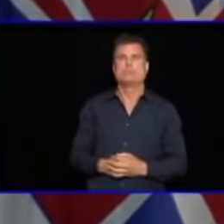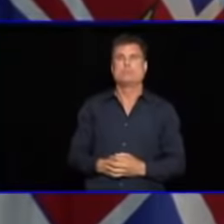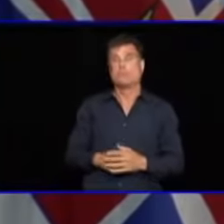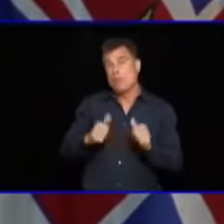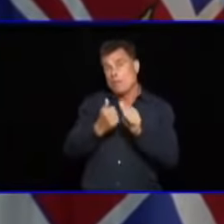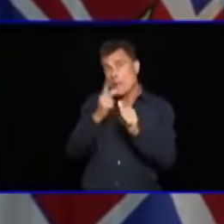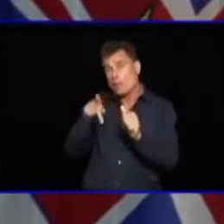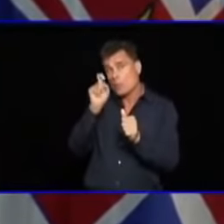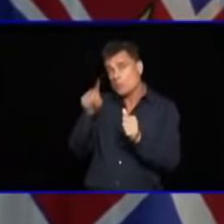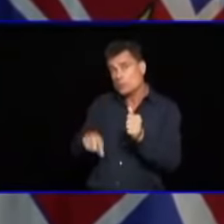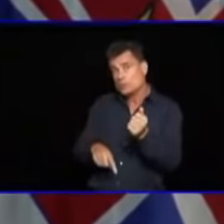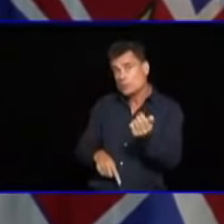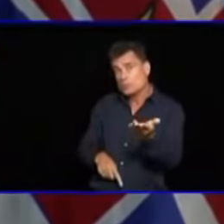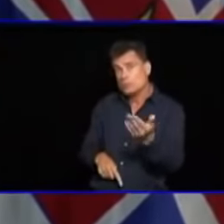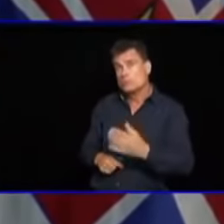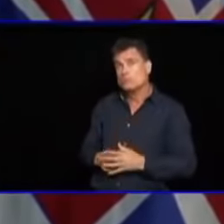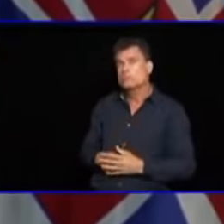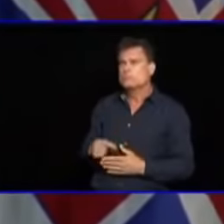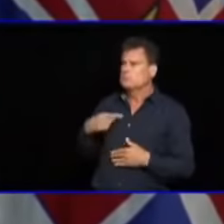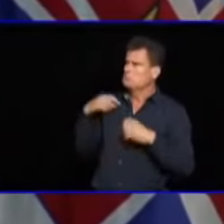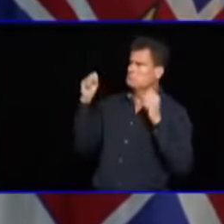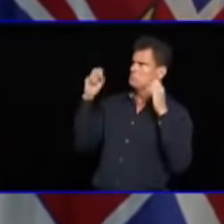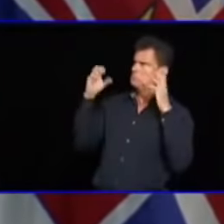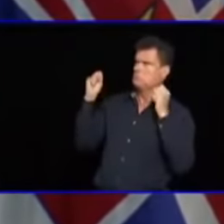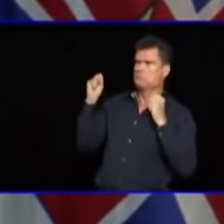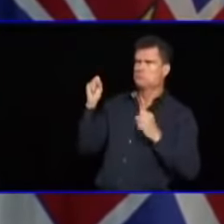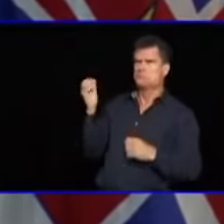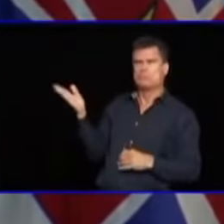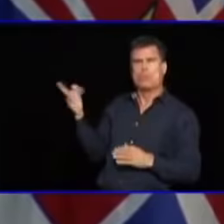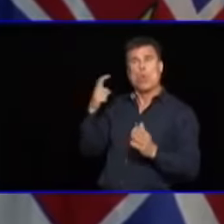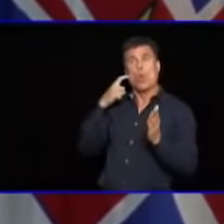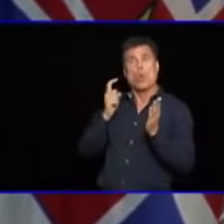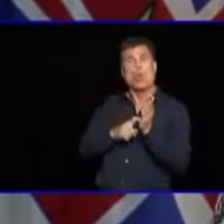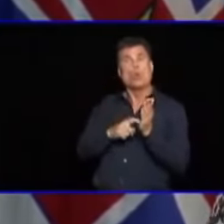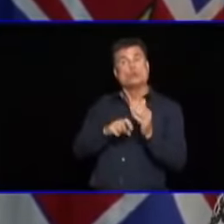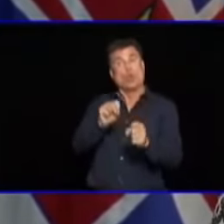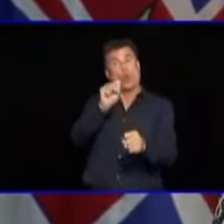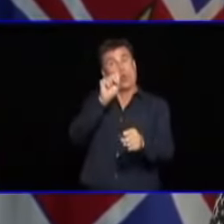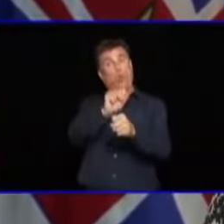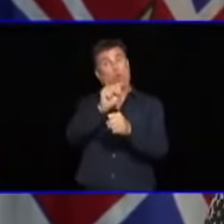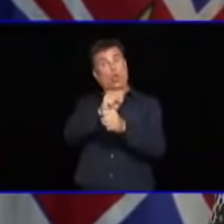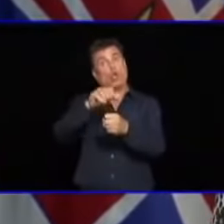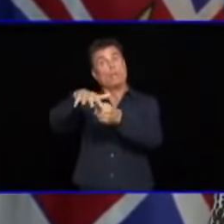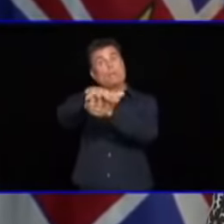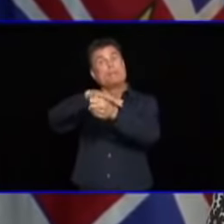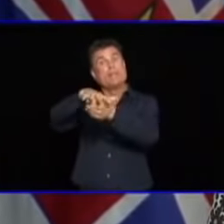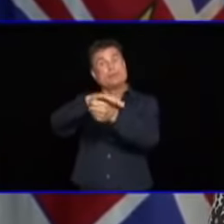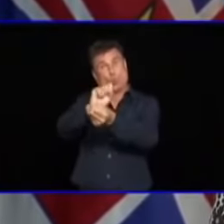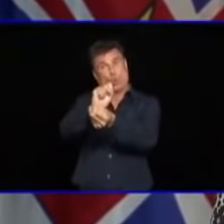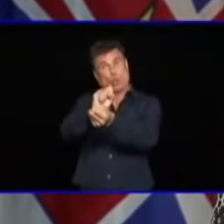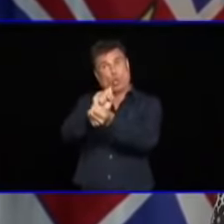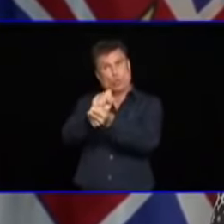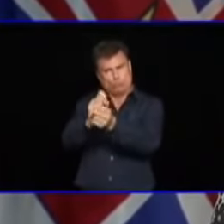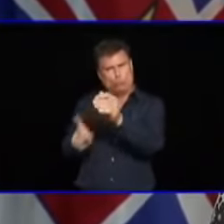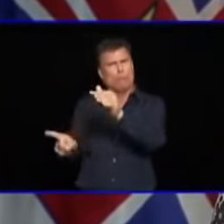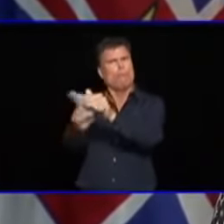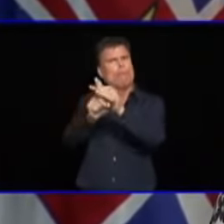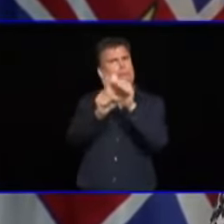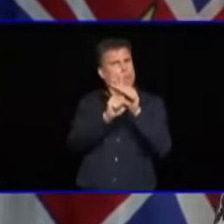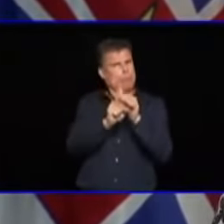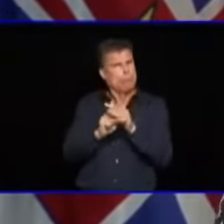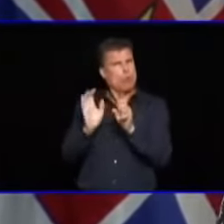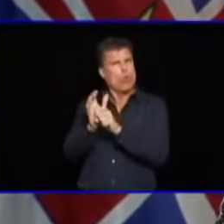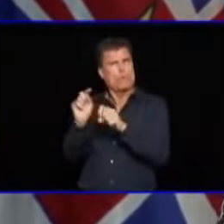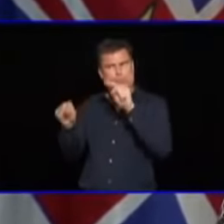stopping the spread in bars and restaurants and parties and social settings, but I was kind of surprised to see how high the transmission rate is in the